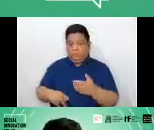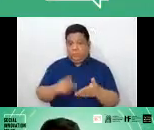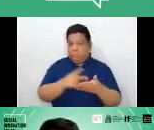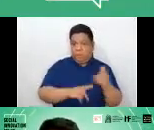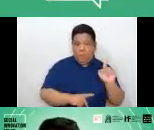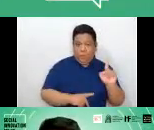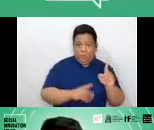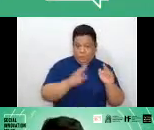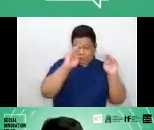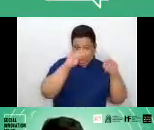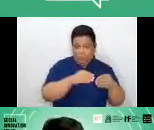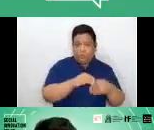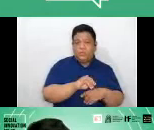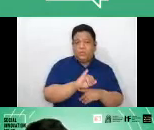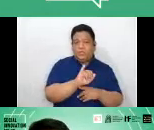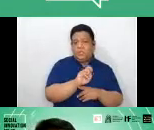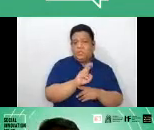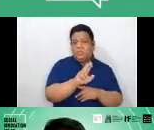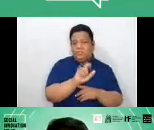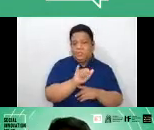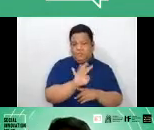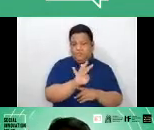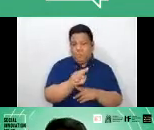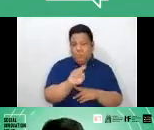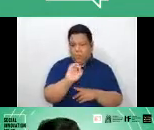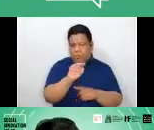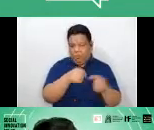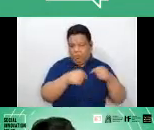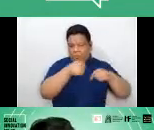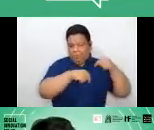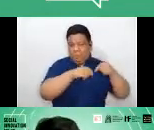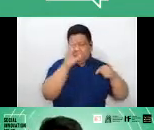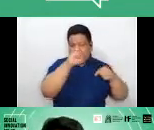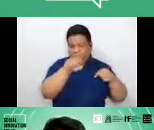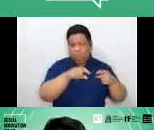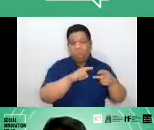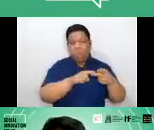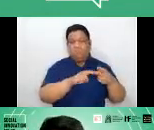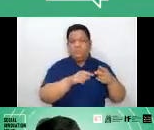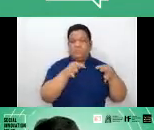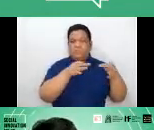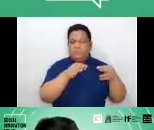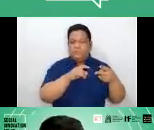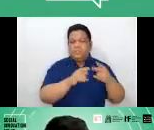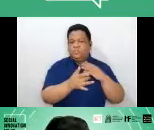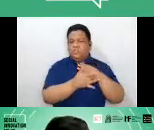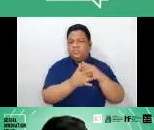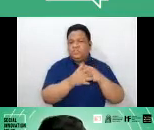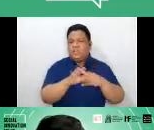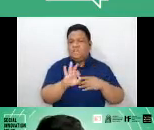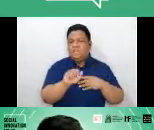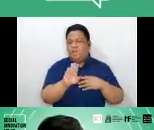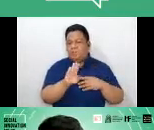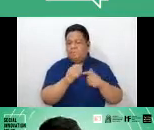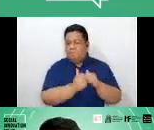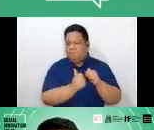cover Industry 4.0 recap for those of you who missed the previous one. We'll also be discussing digital fabrication. What is digital